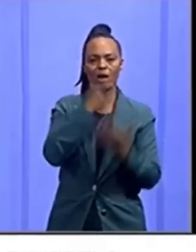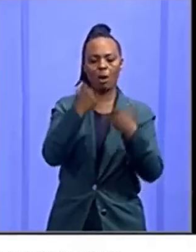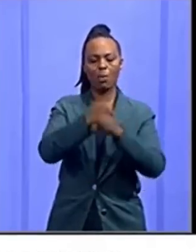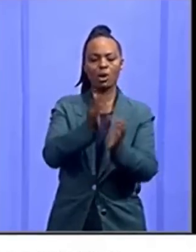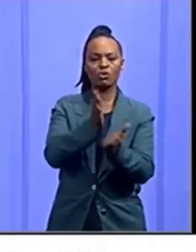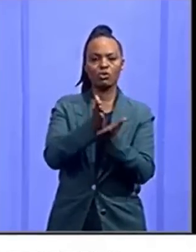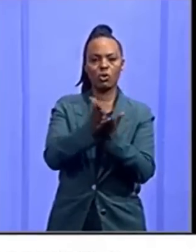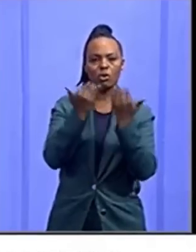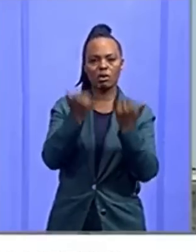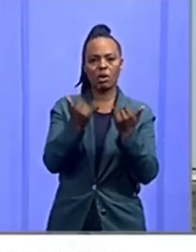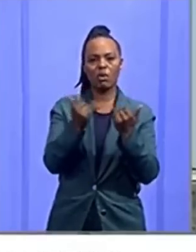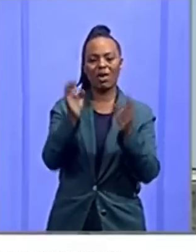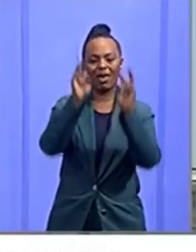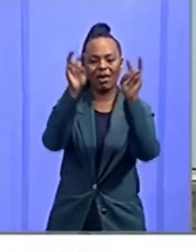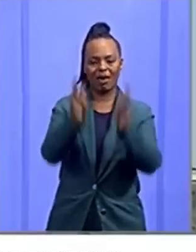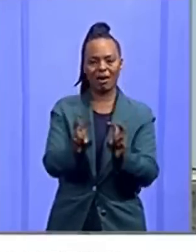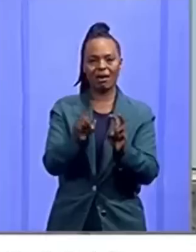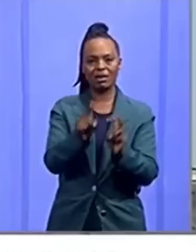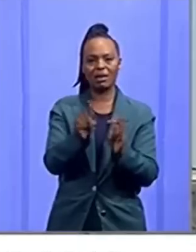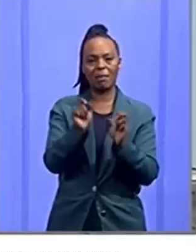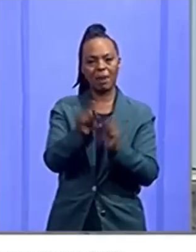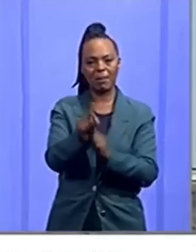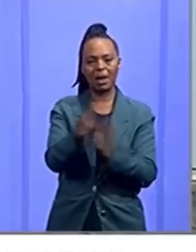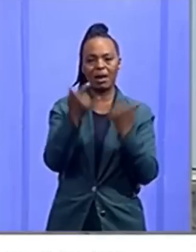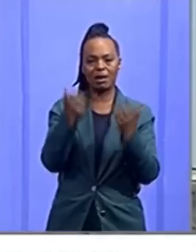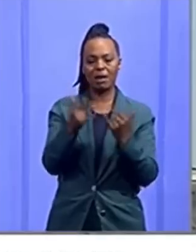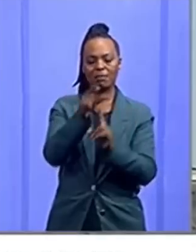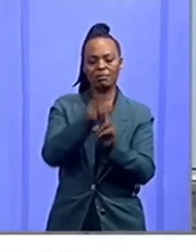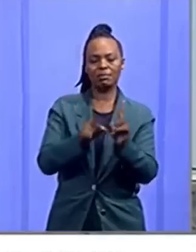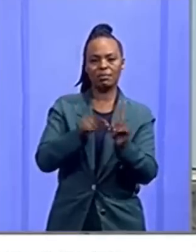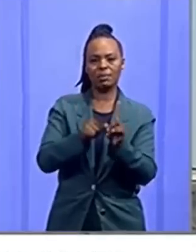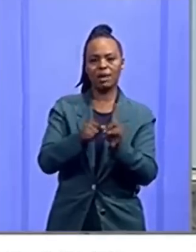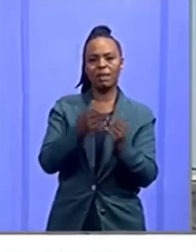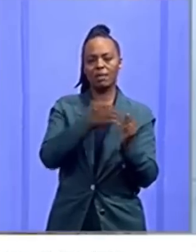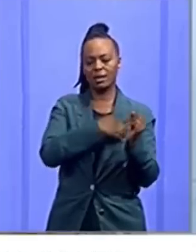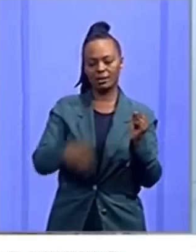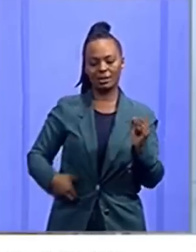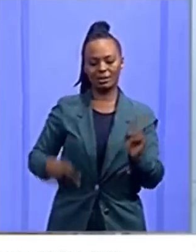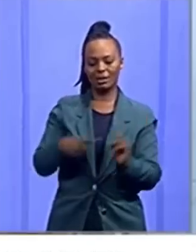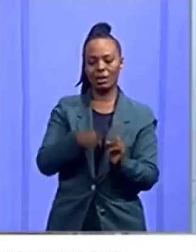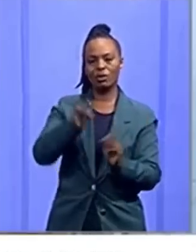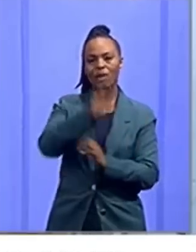tokafatseng go nna teng ga energy e setse e le ngwaga mo Presidente Cyril Ramaphosa a